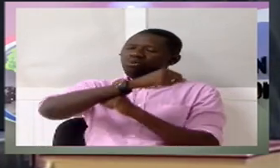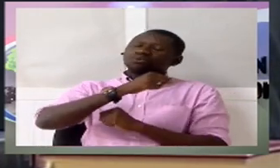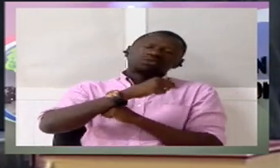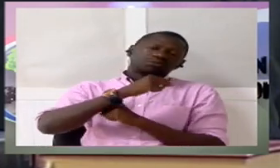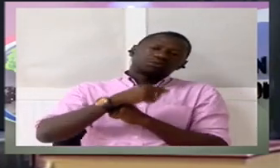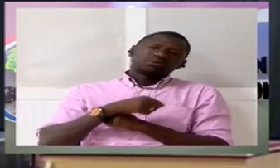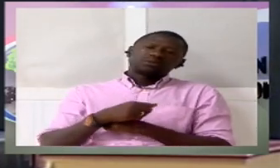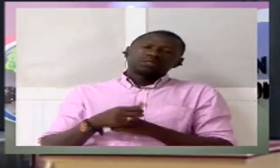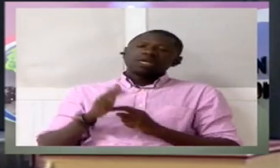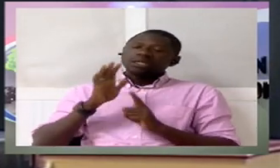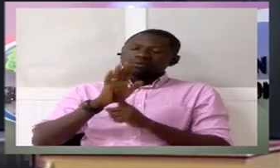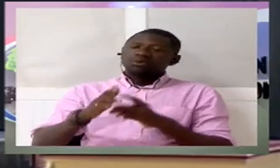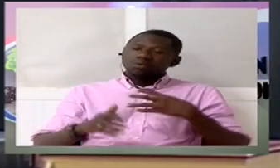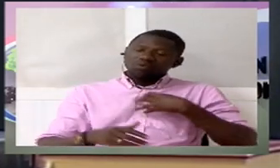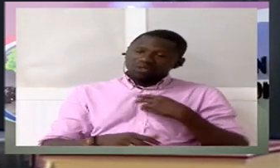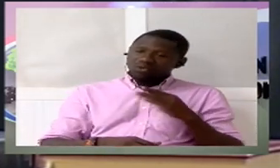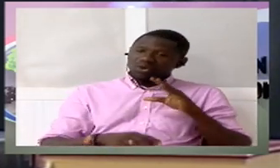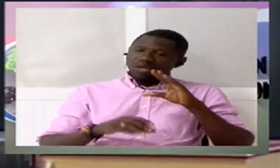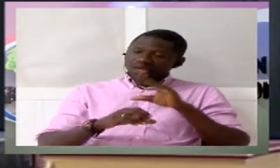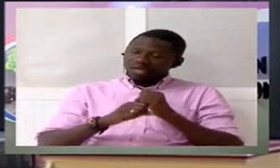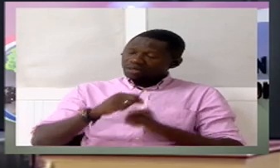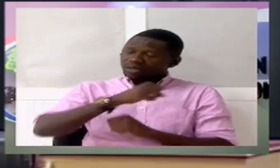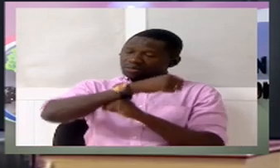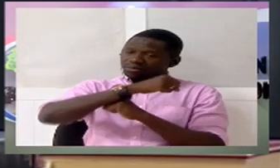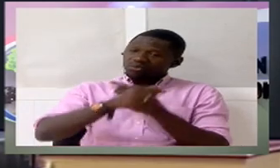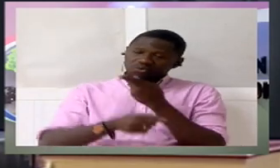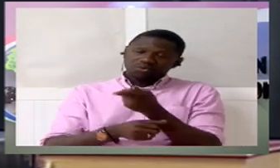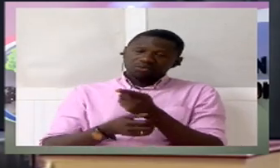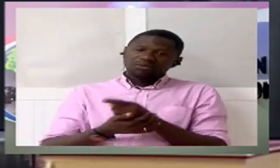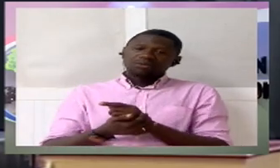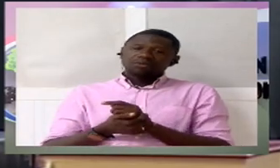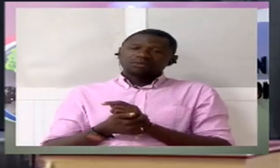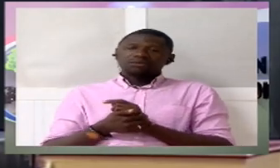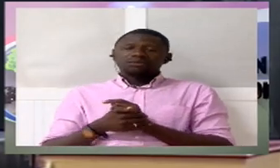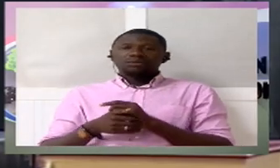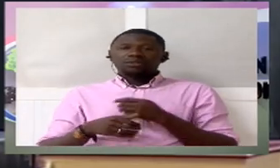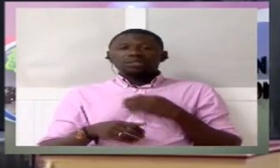assist by little, when they are helping